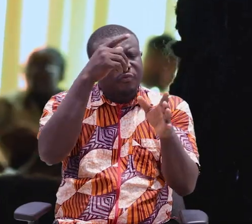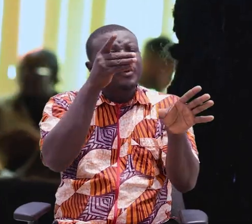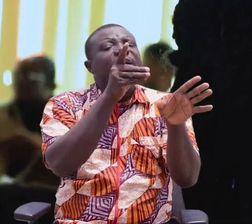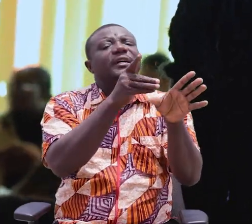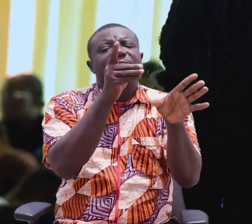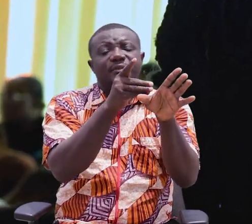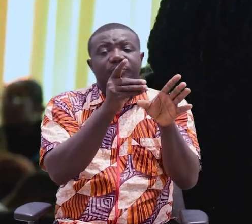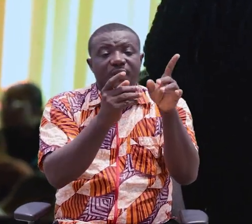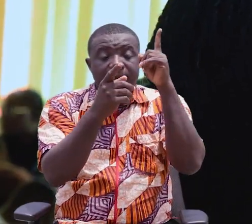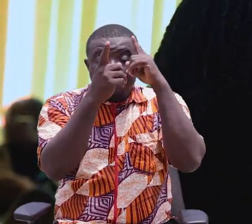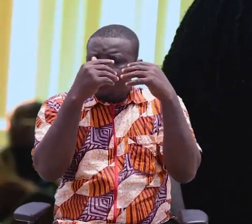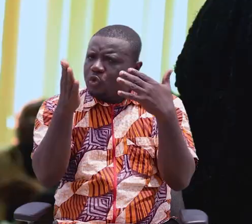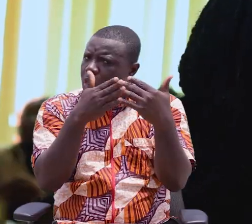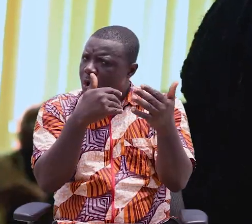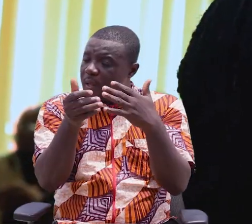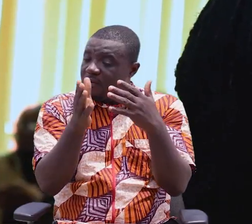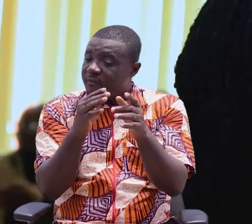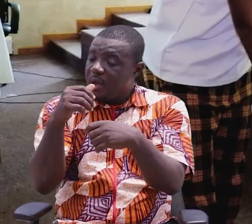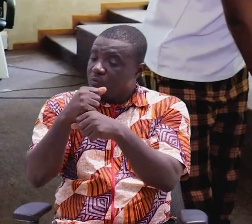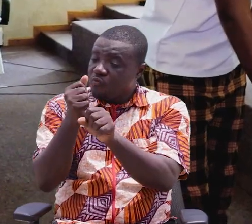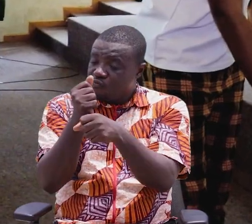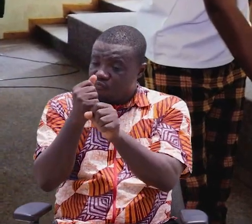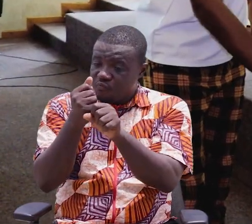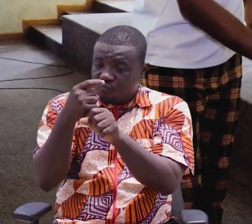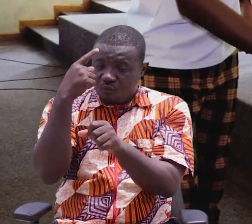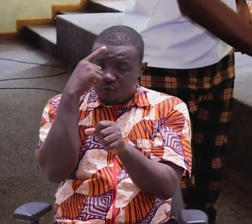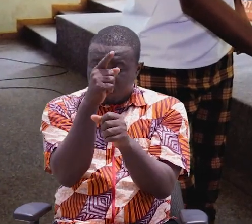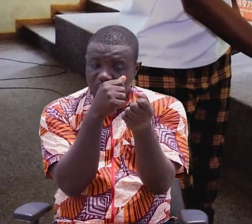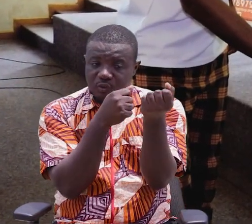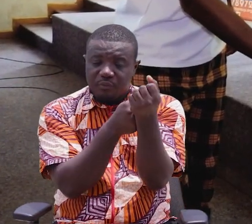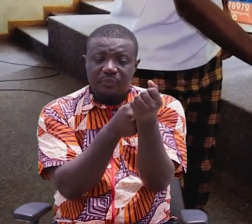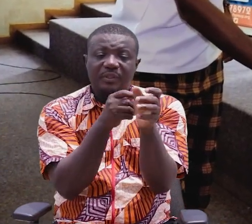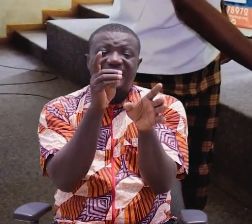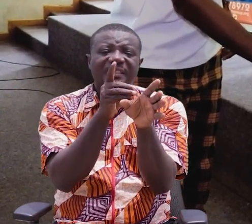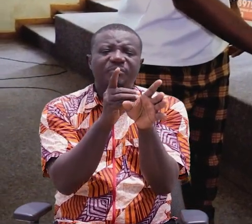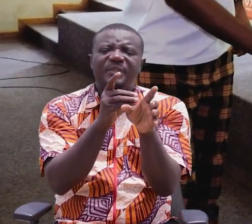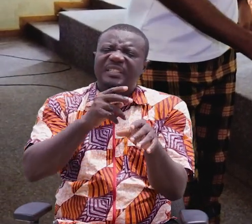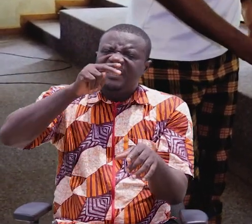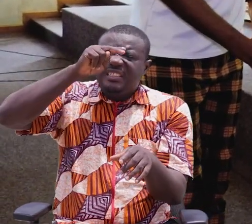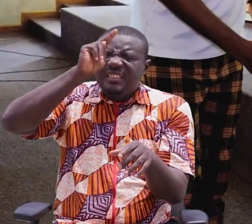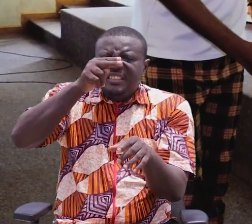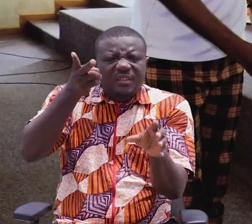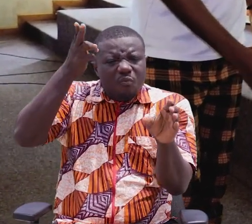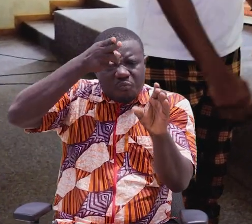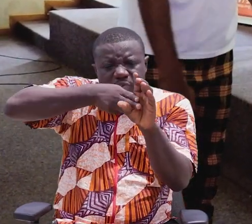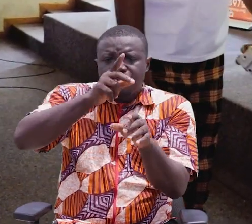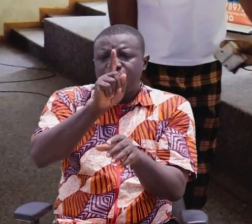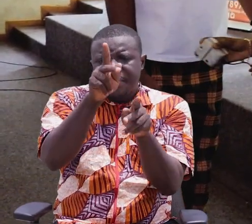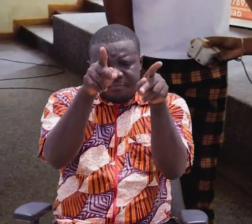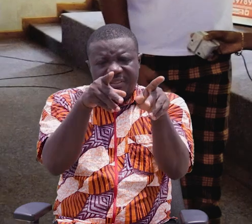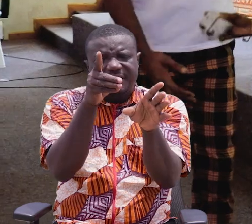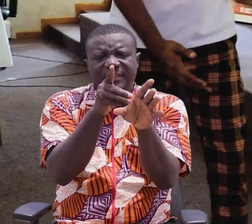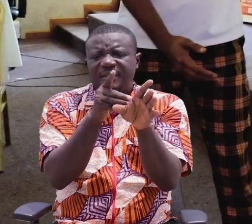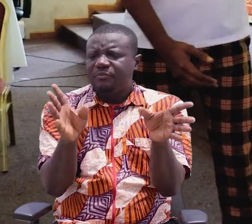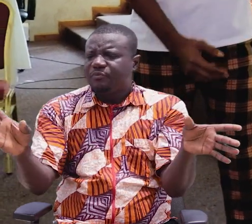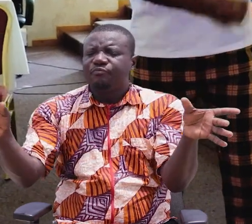We insisted that whatever product you are developing for the hackathon, it had to involve somebody with